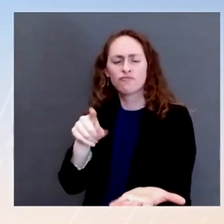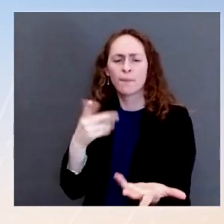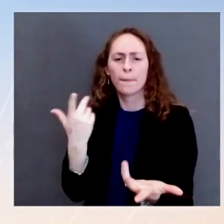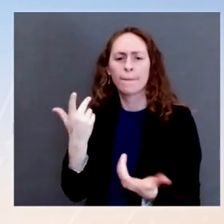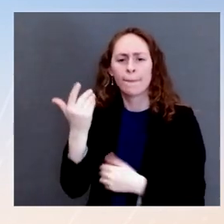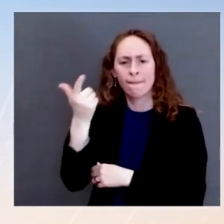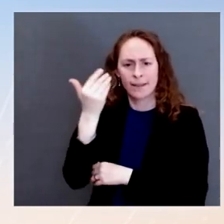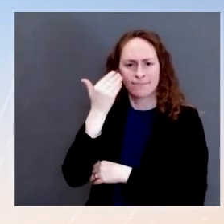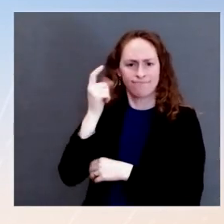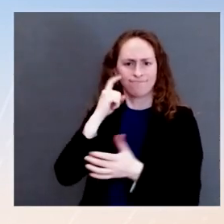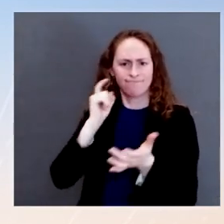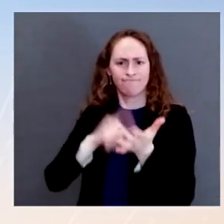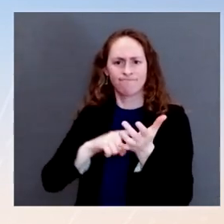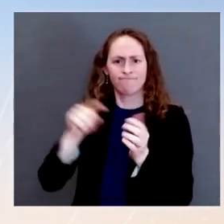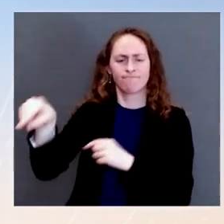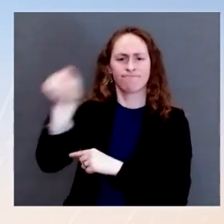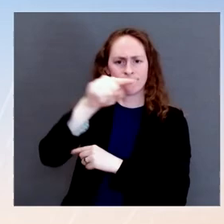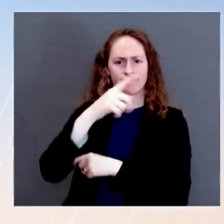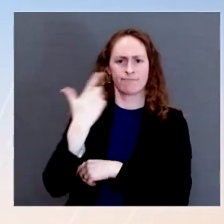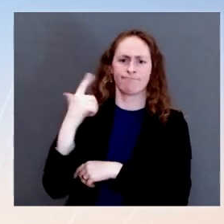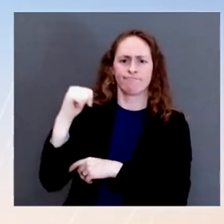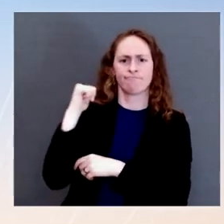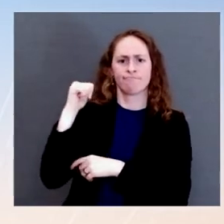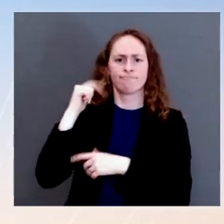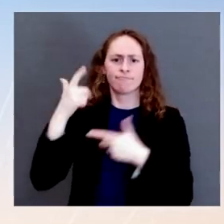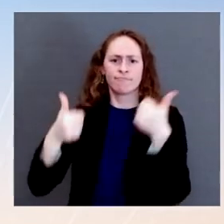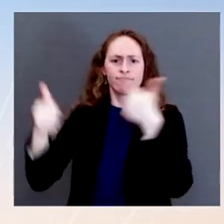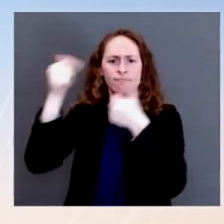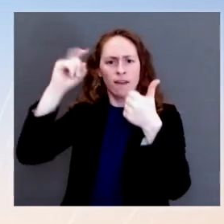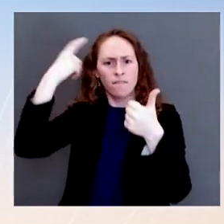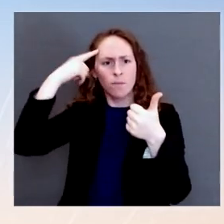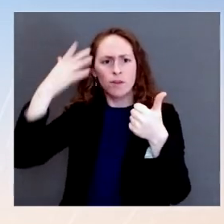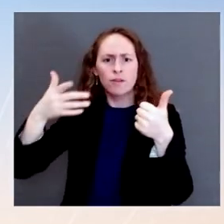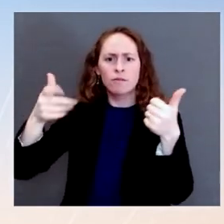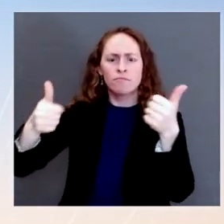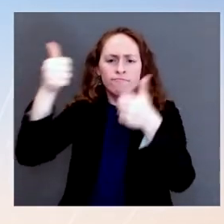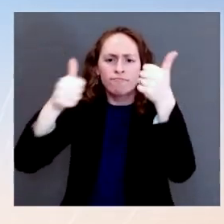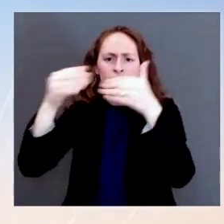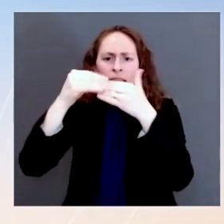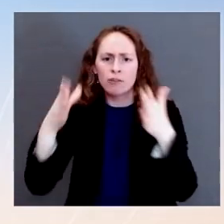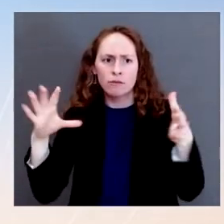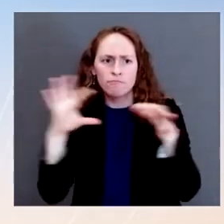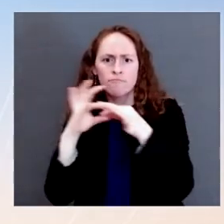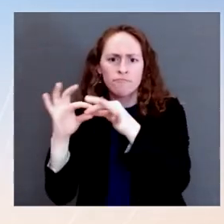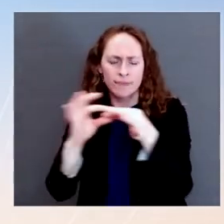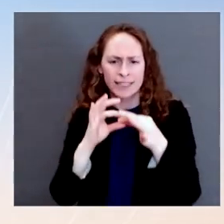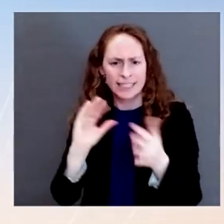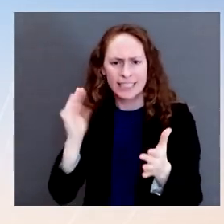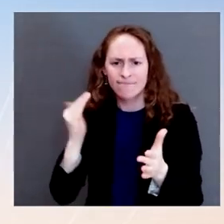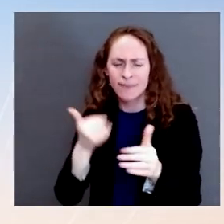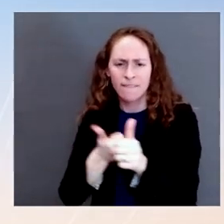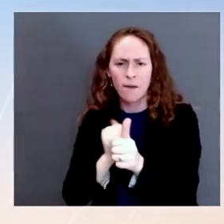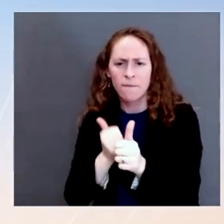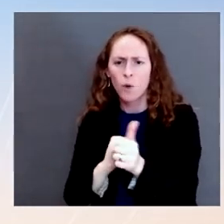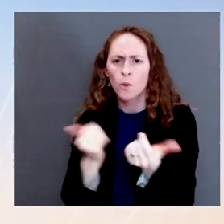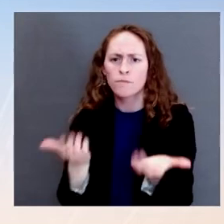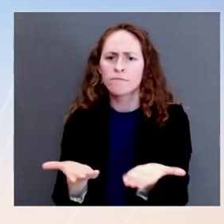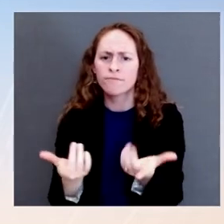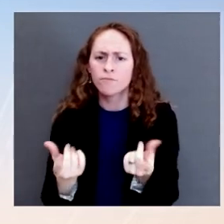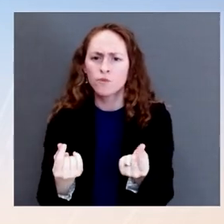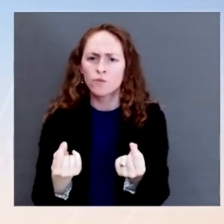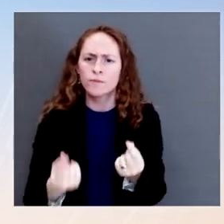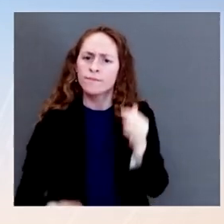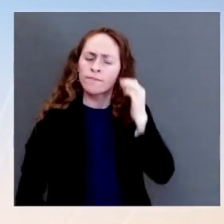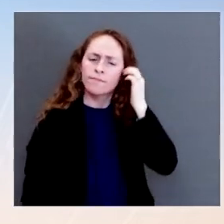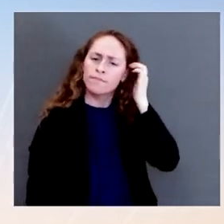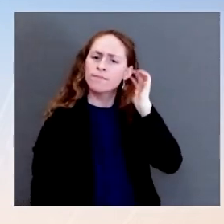decision? The Biden administration will not send any diplomatic or official representation to the Beijing 2022 Winter